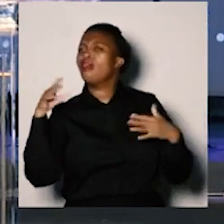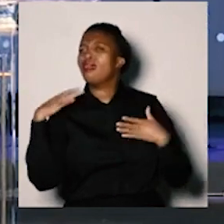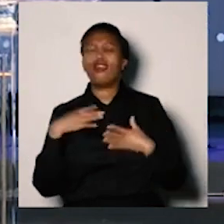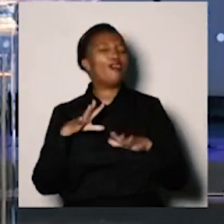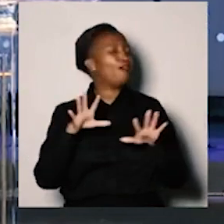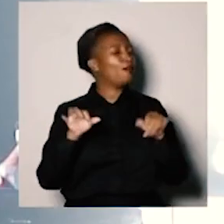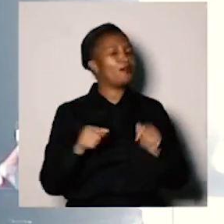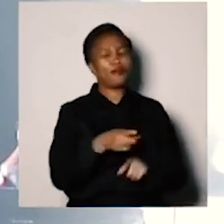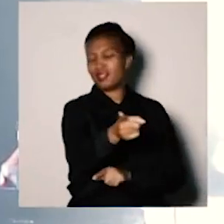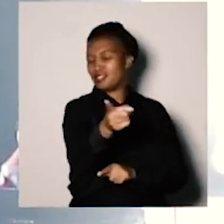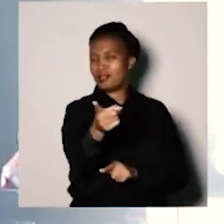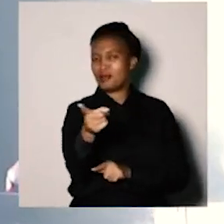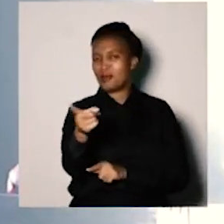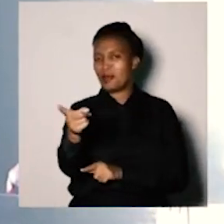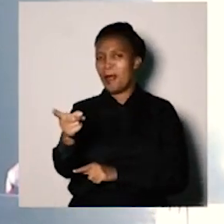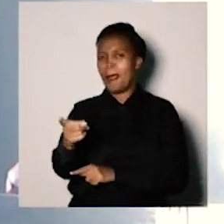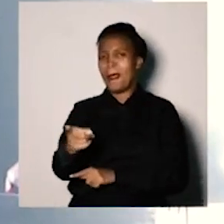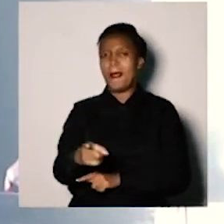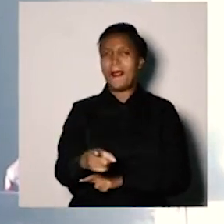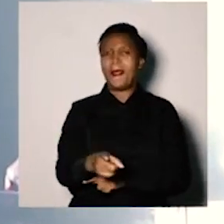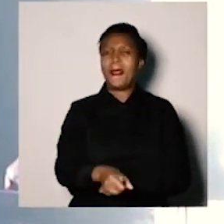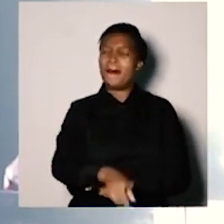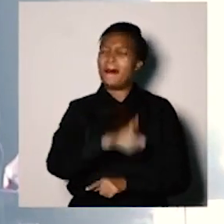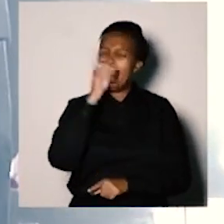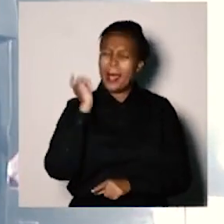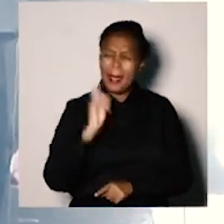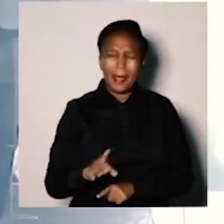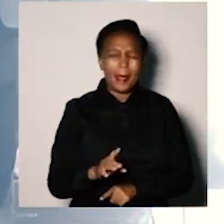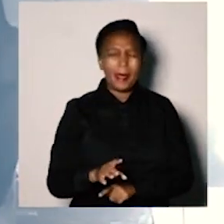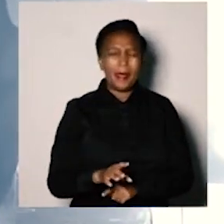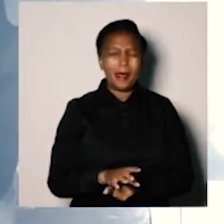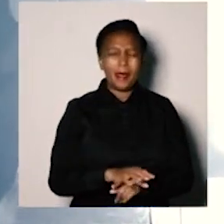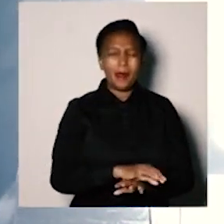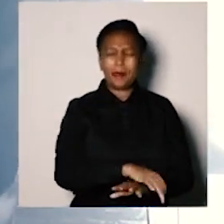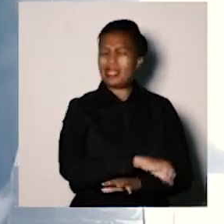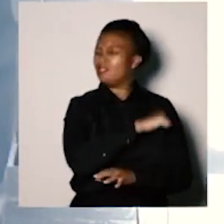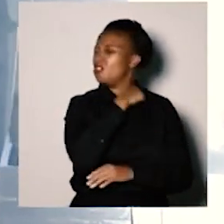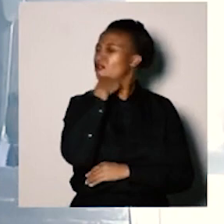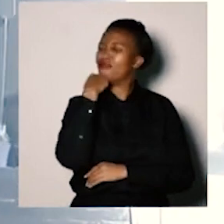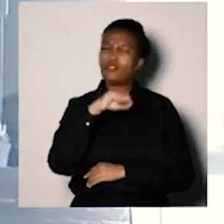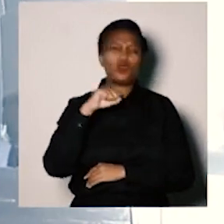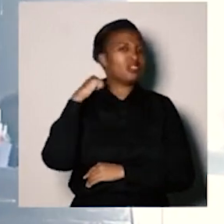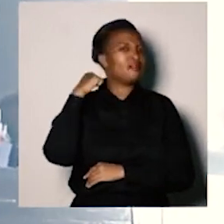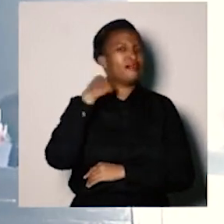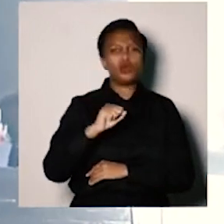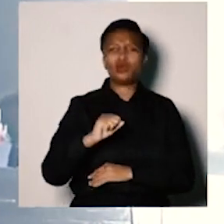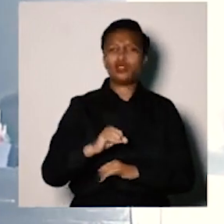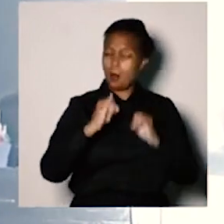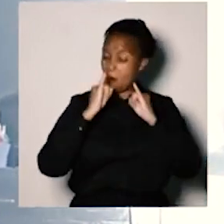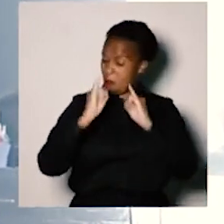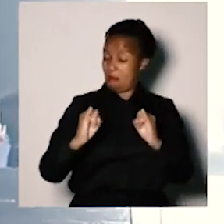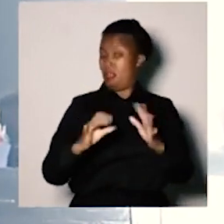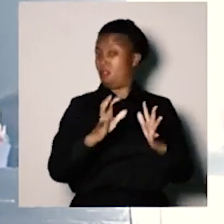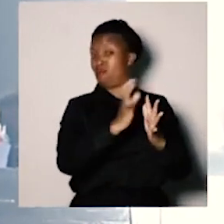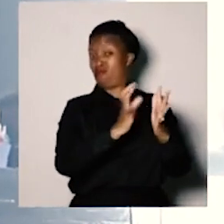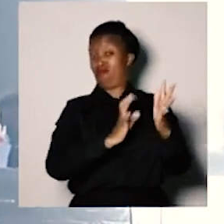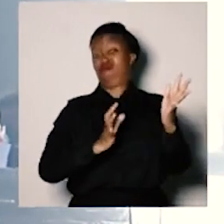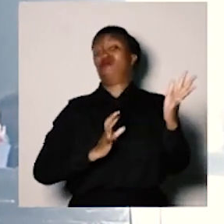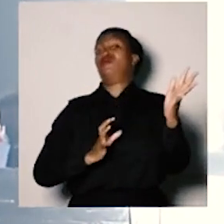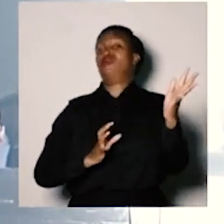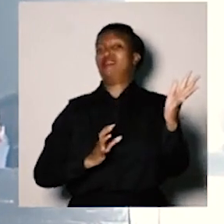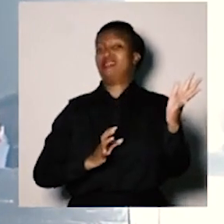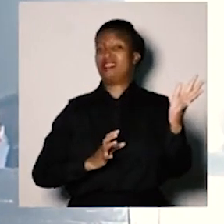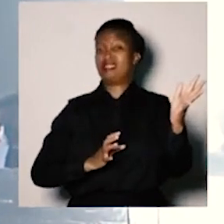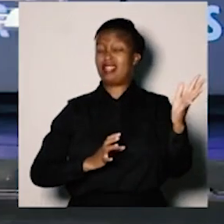Bless them. But refuse profane and old wives' fables and exercise